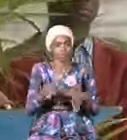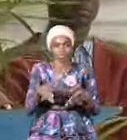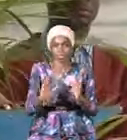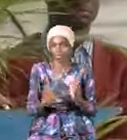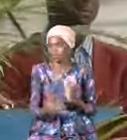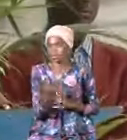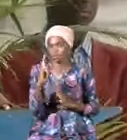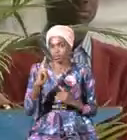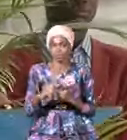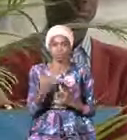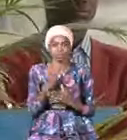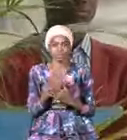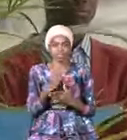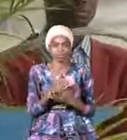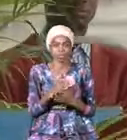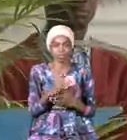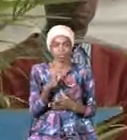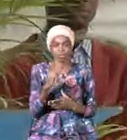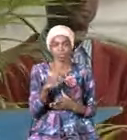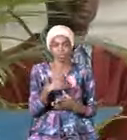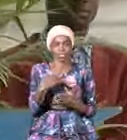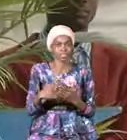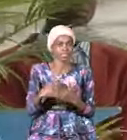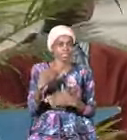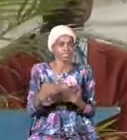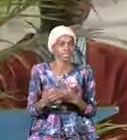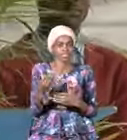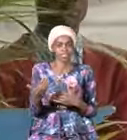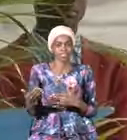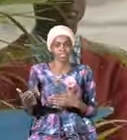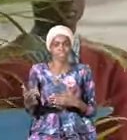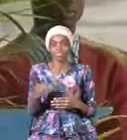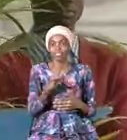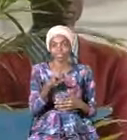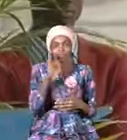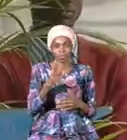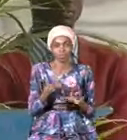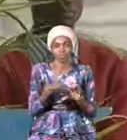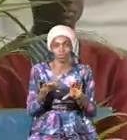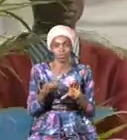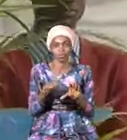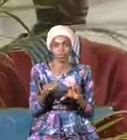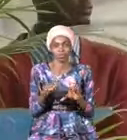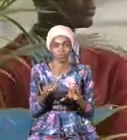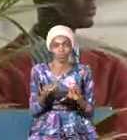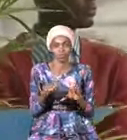distract you. And then the next thing you will do,